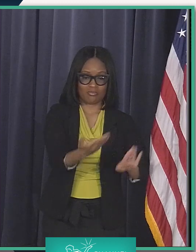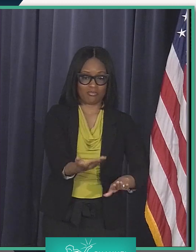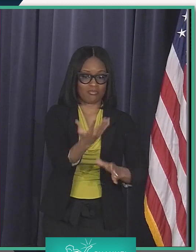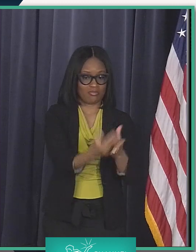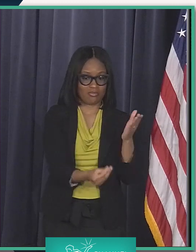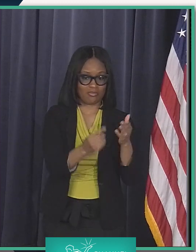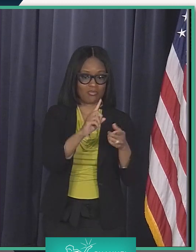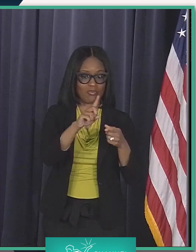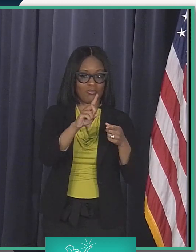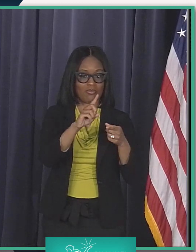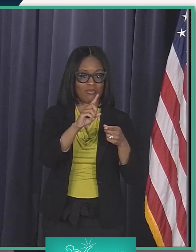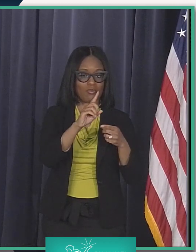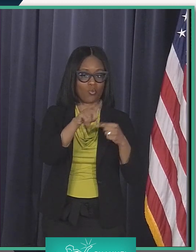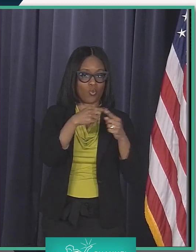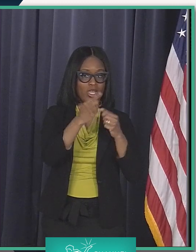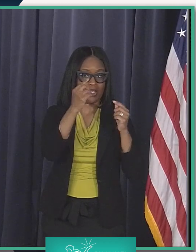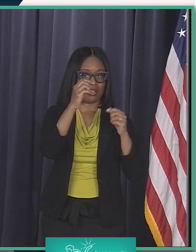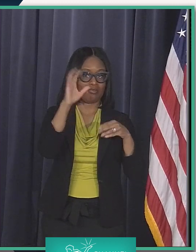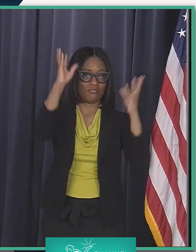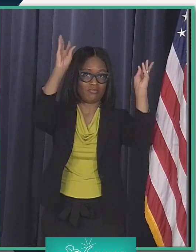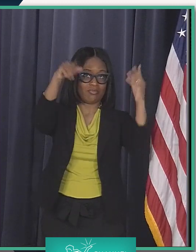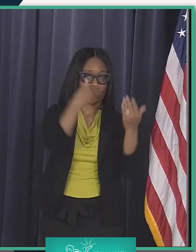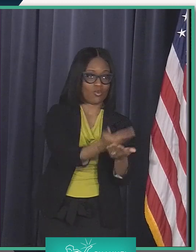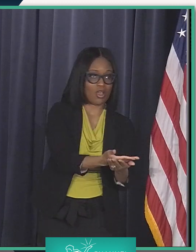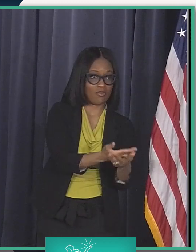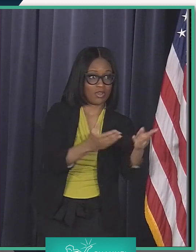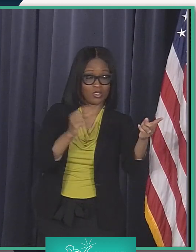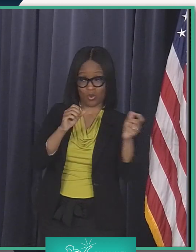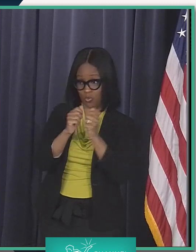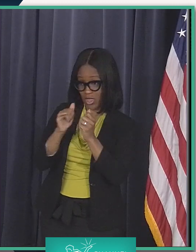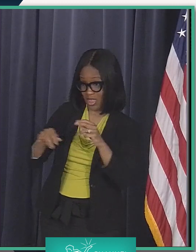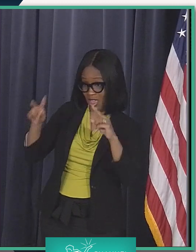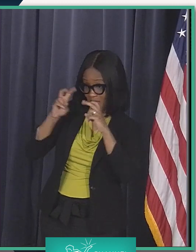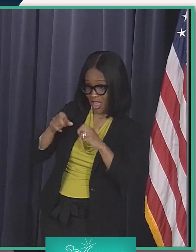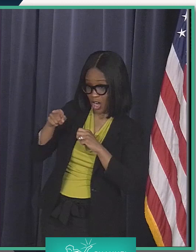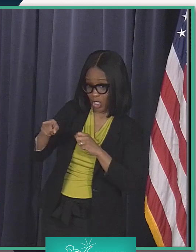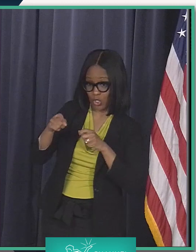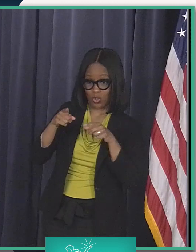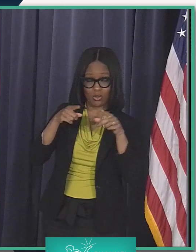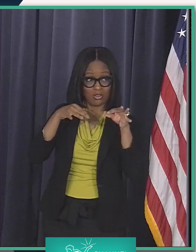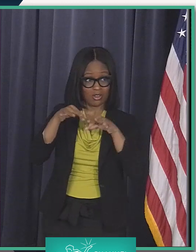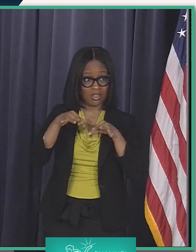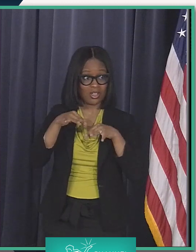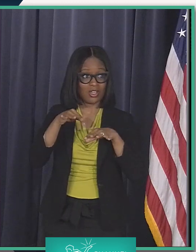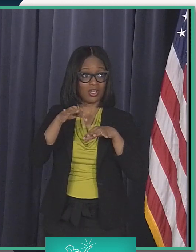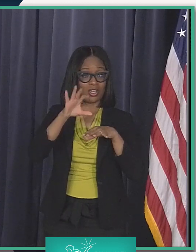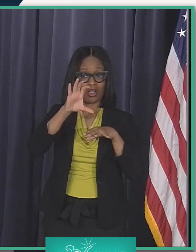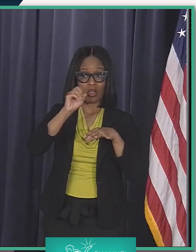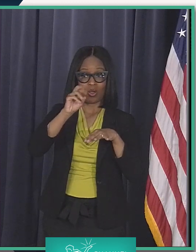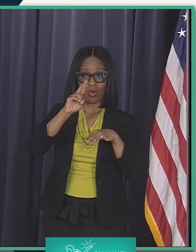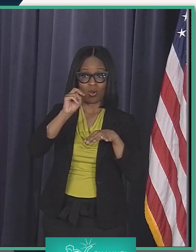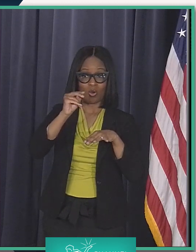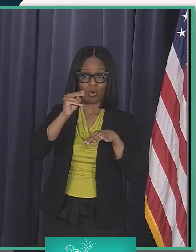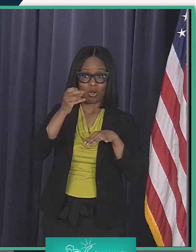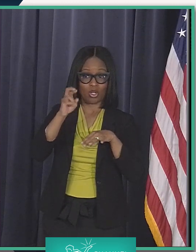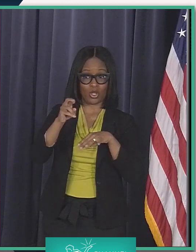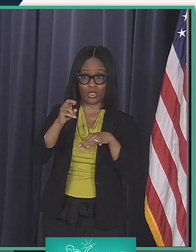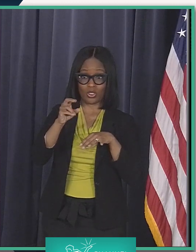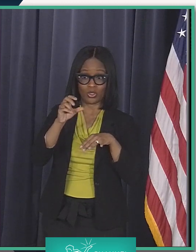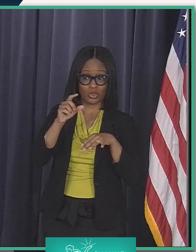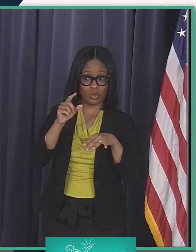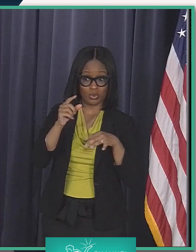seen last year at this time. So in terms of that analysis, are you instructing county coroners to be